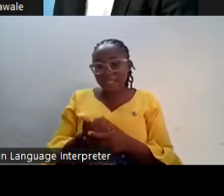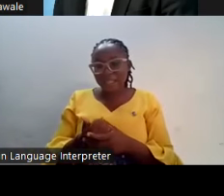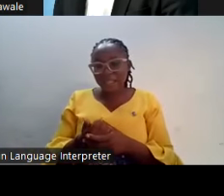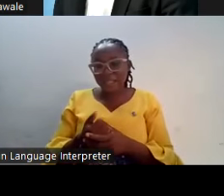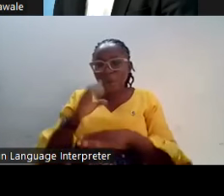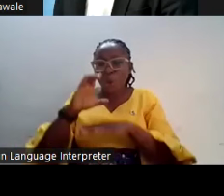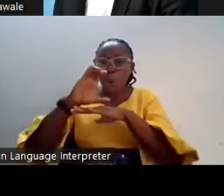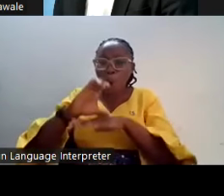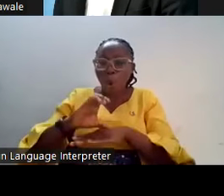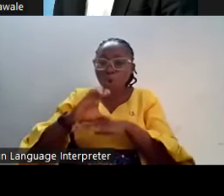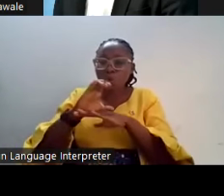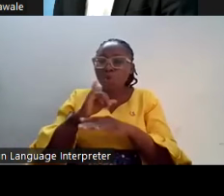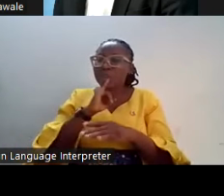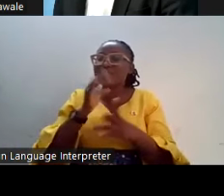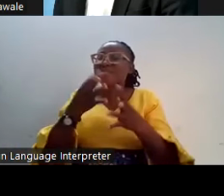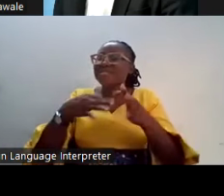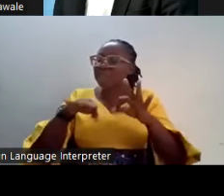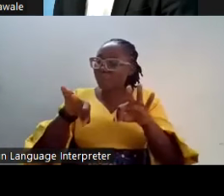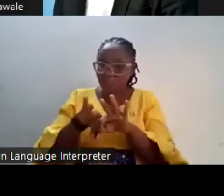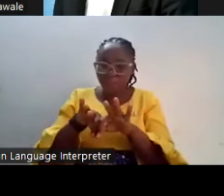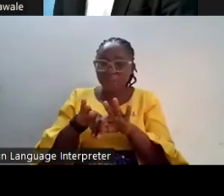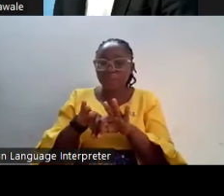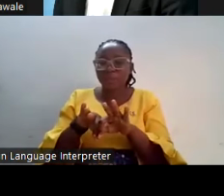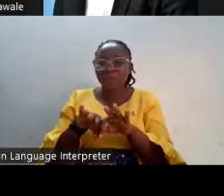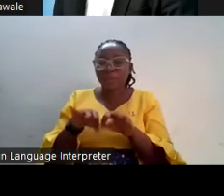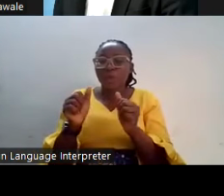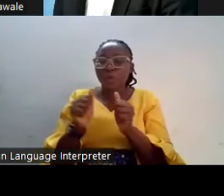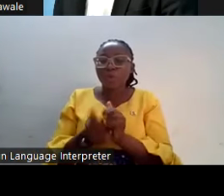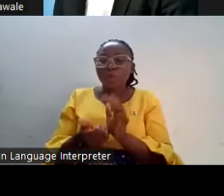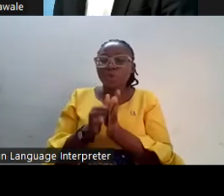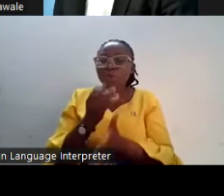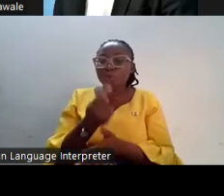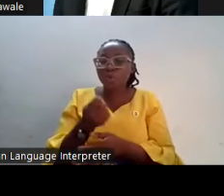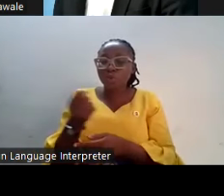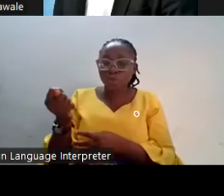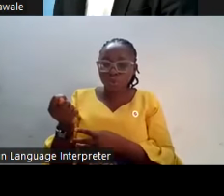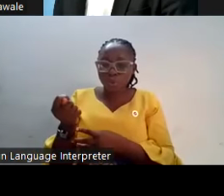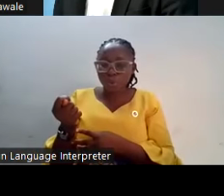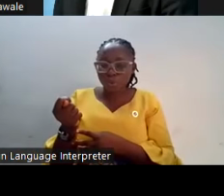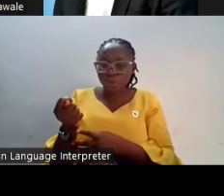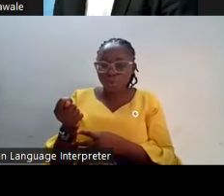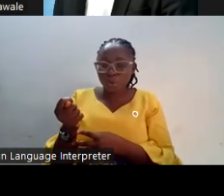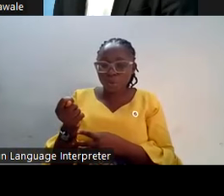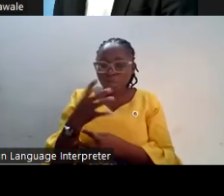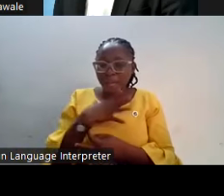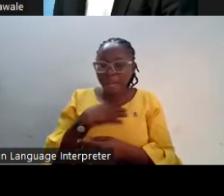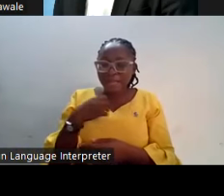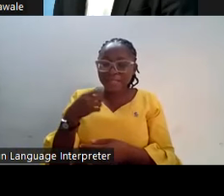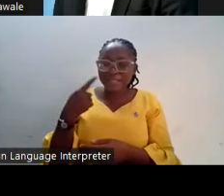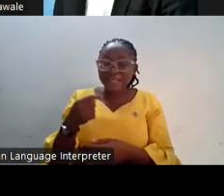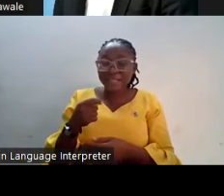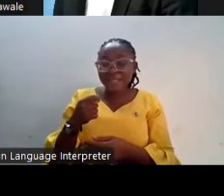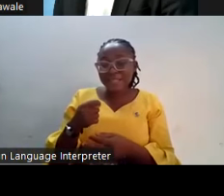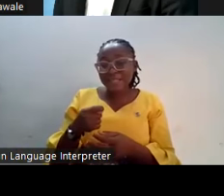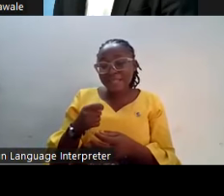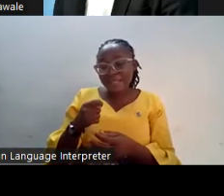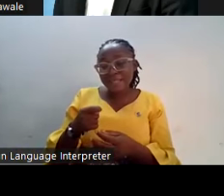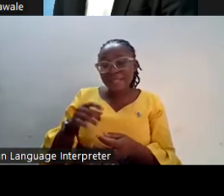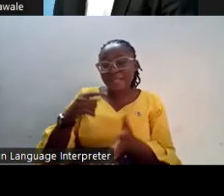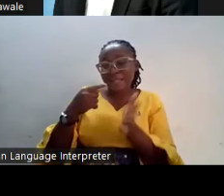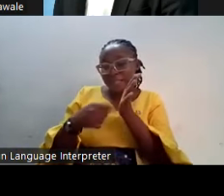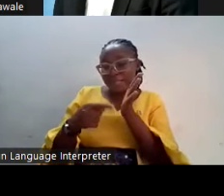Culture matters, right? And so those tools were normed, and their sampling was done with the